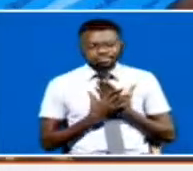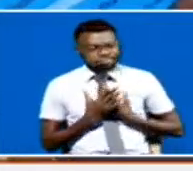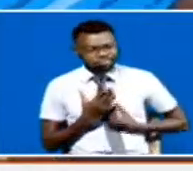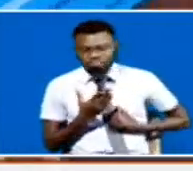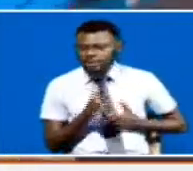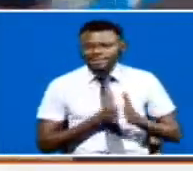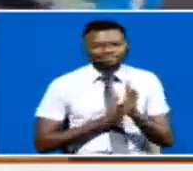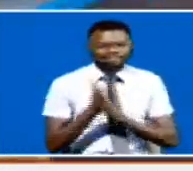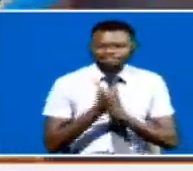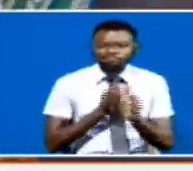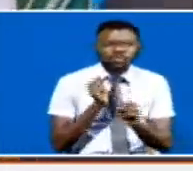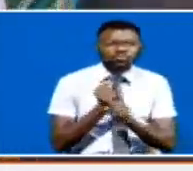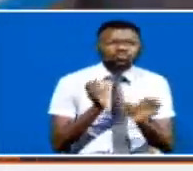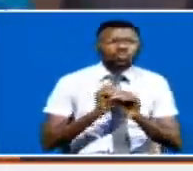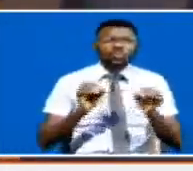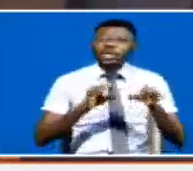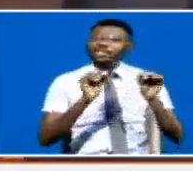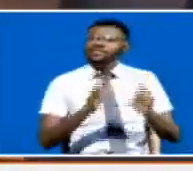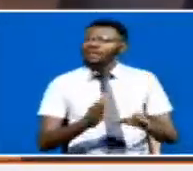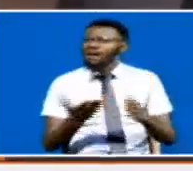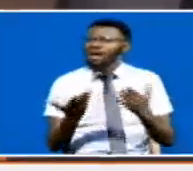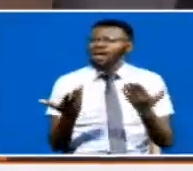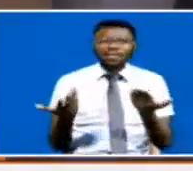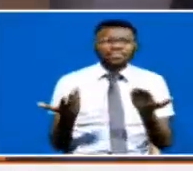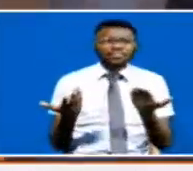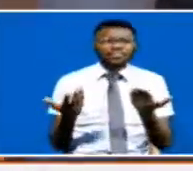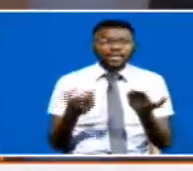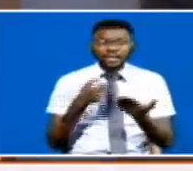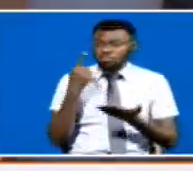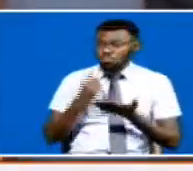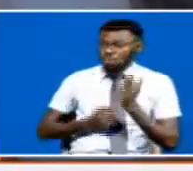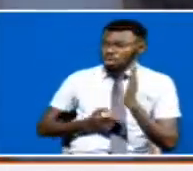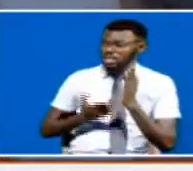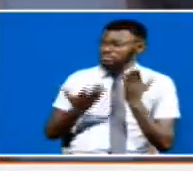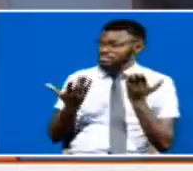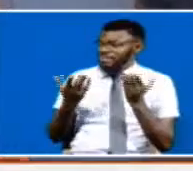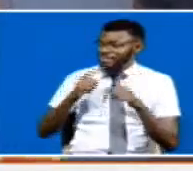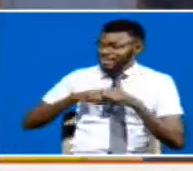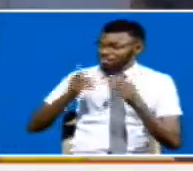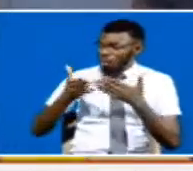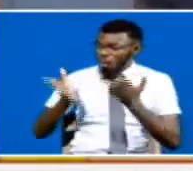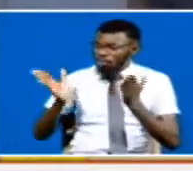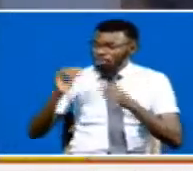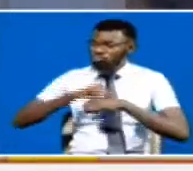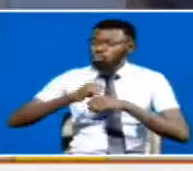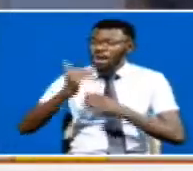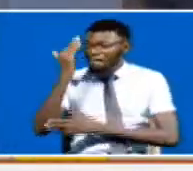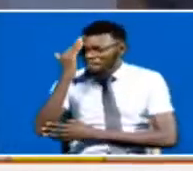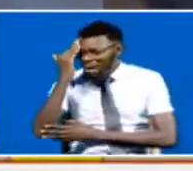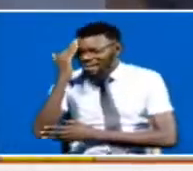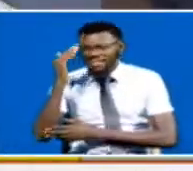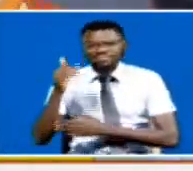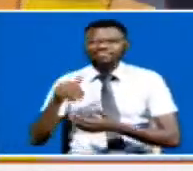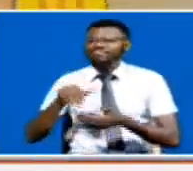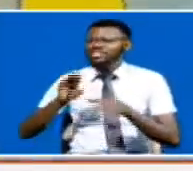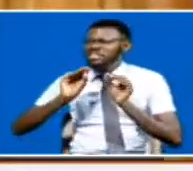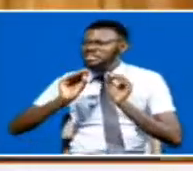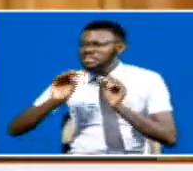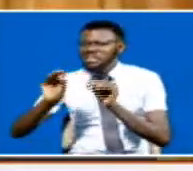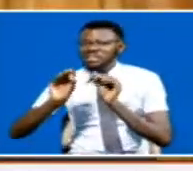The teachers have cautioned parents that even with the opening of schools set on Monday, no learning will take